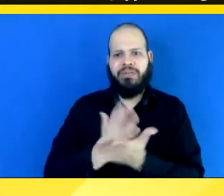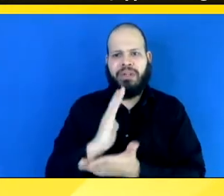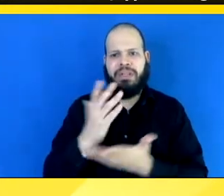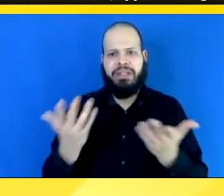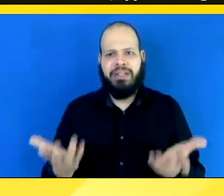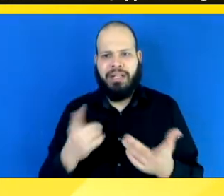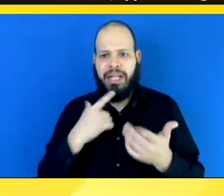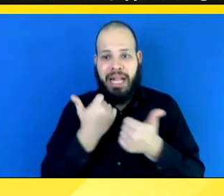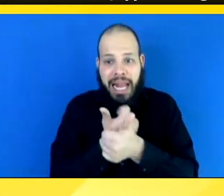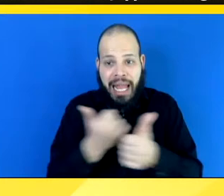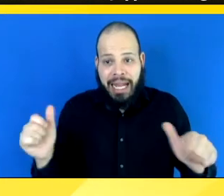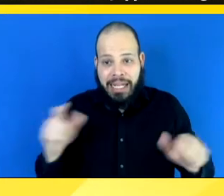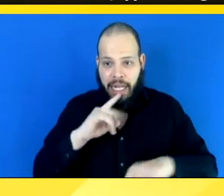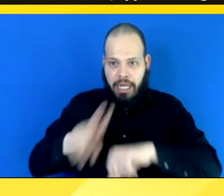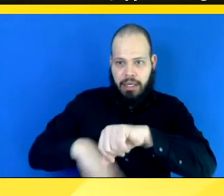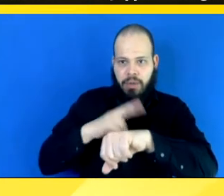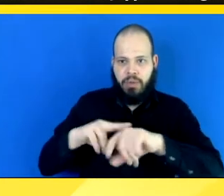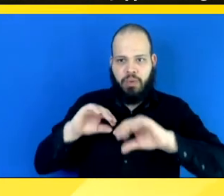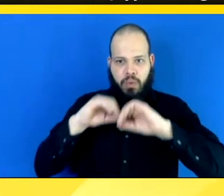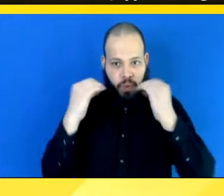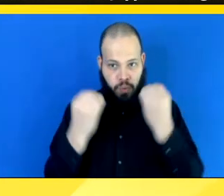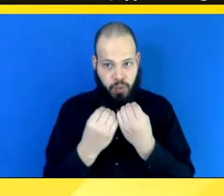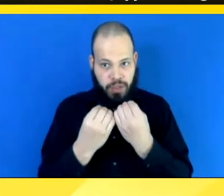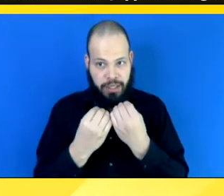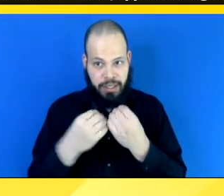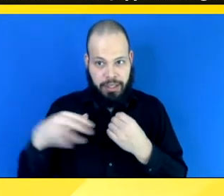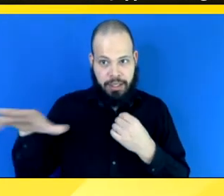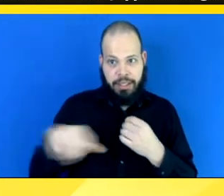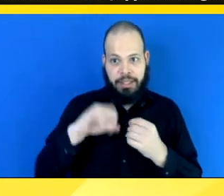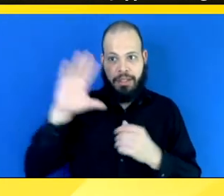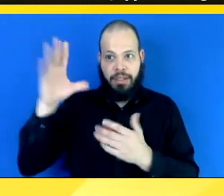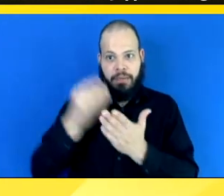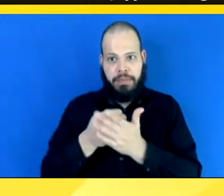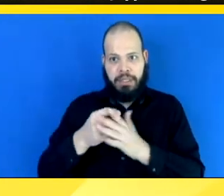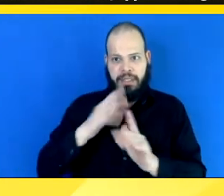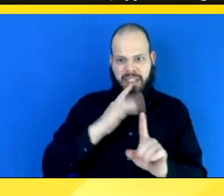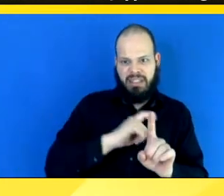Jeff Bezos ought to give it back until he stops the attack on these workers.